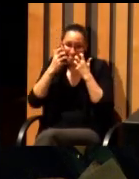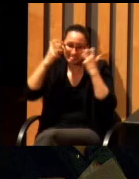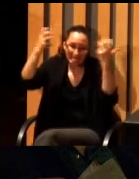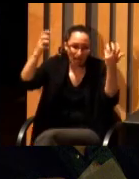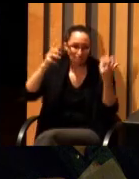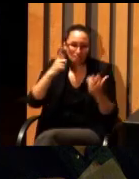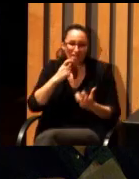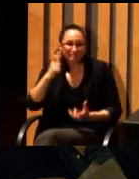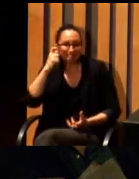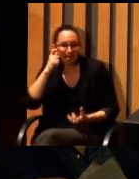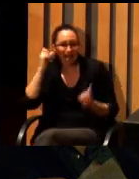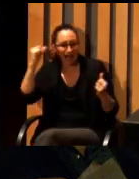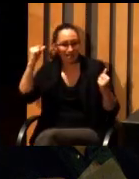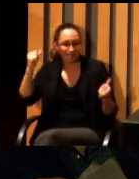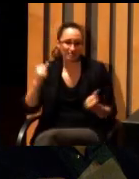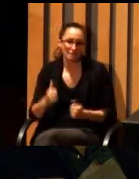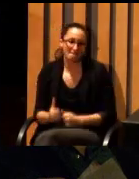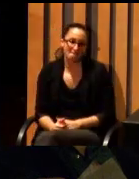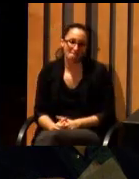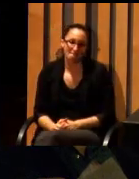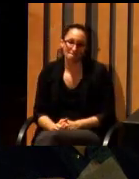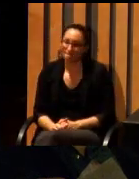plus.